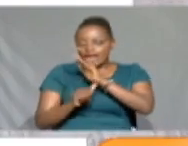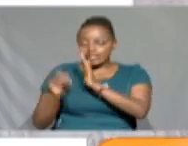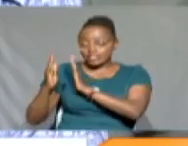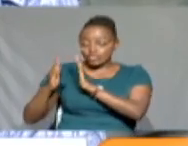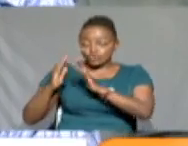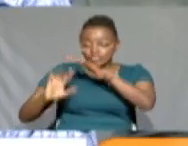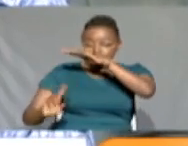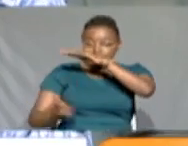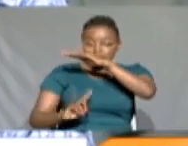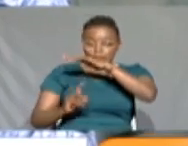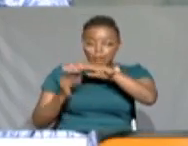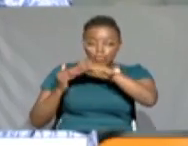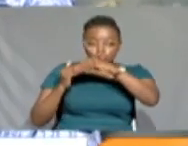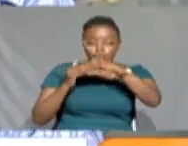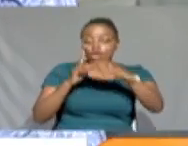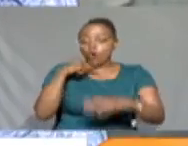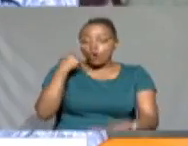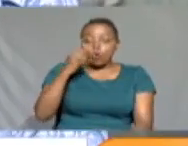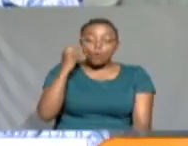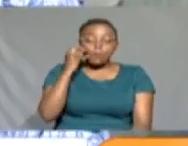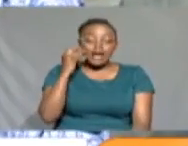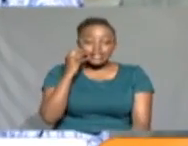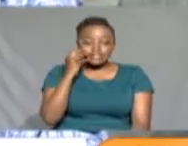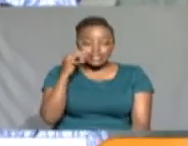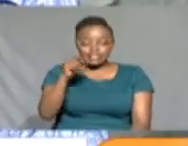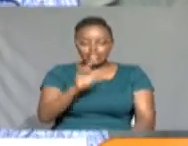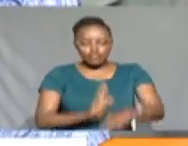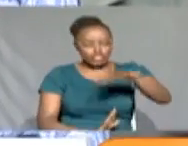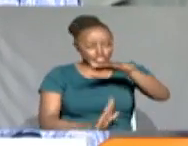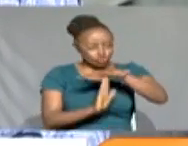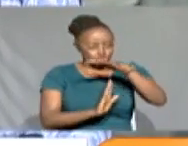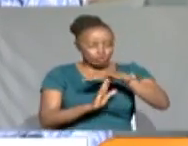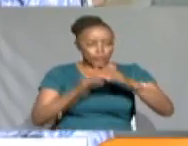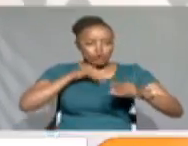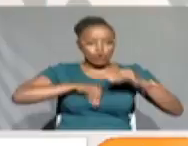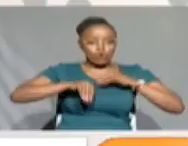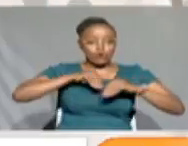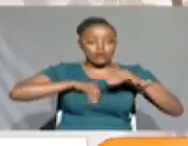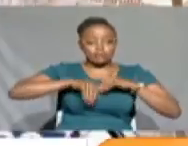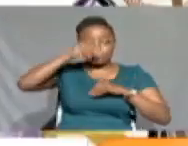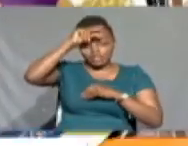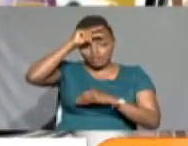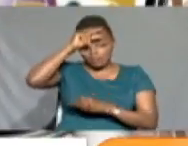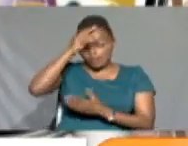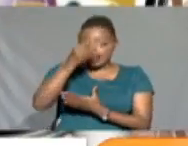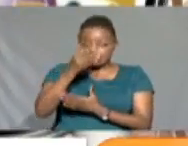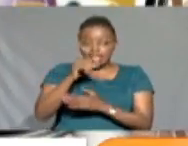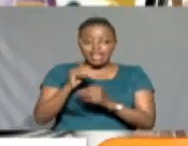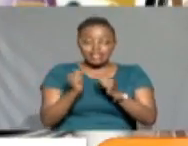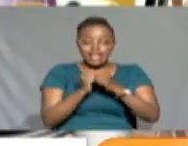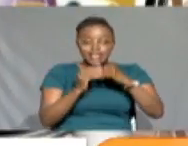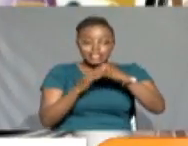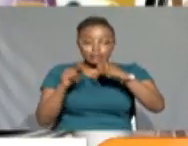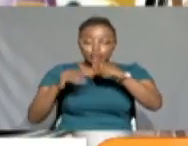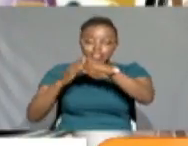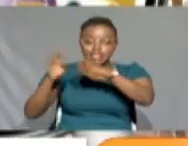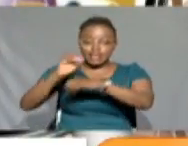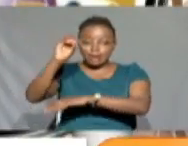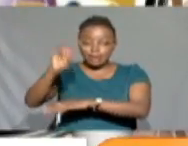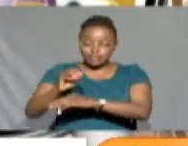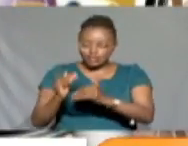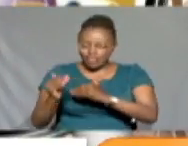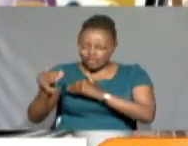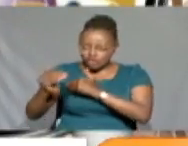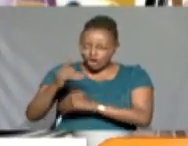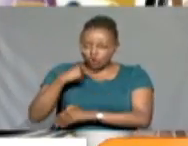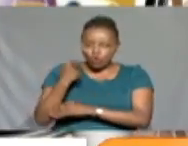by Cabinet Prefect Dr. Fred Matiang'i, took the medal for the most corrupt government institution at 19.9%, followed